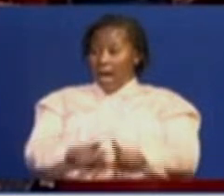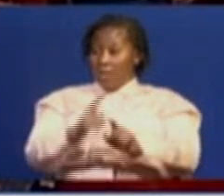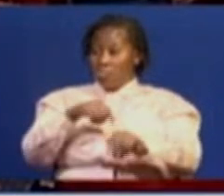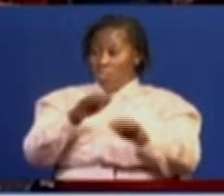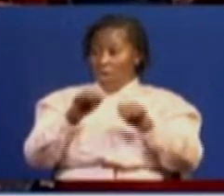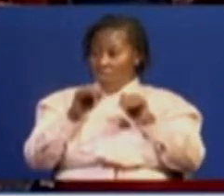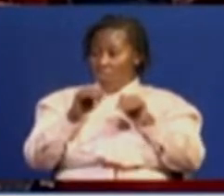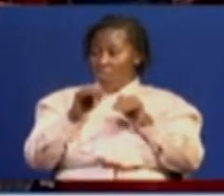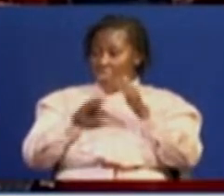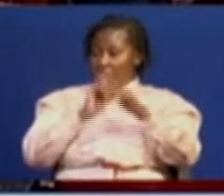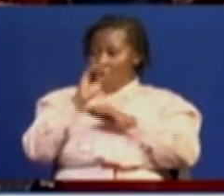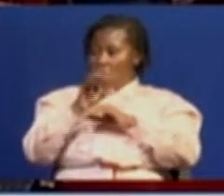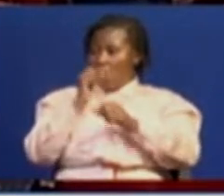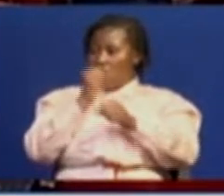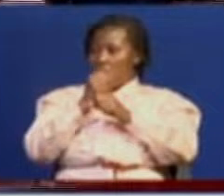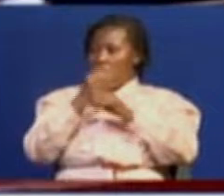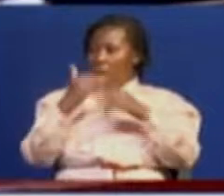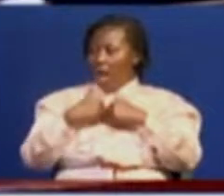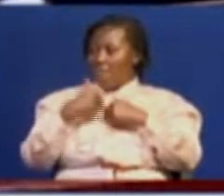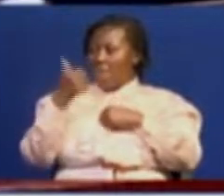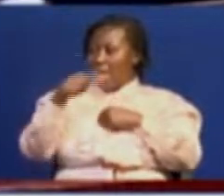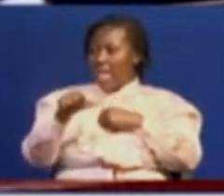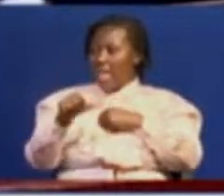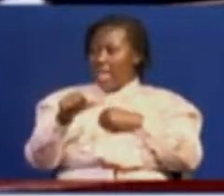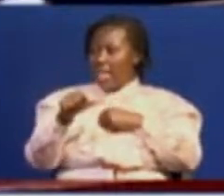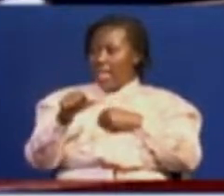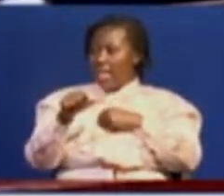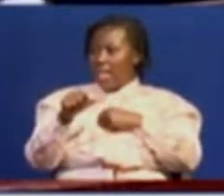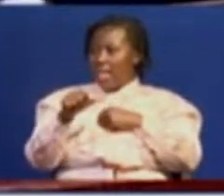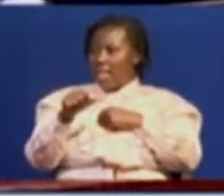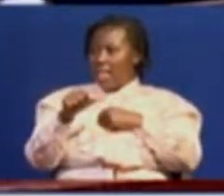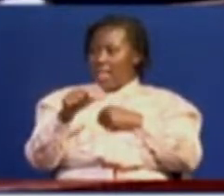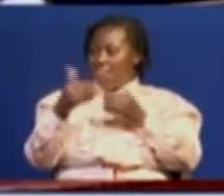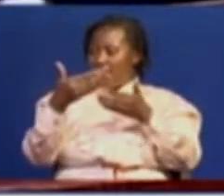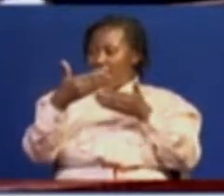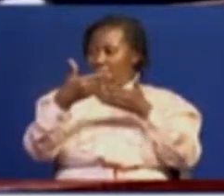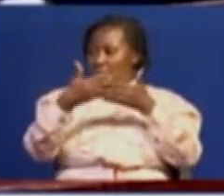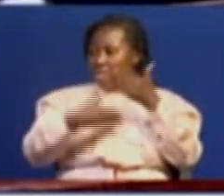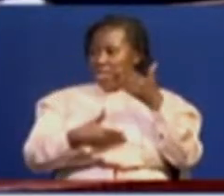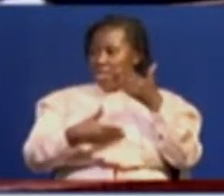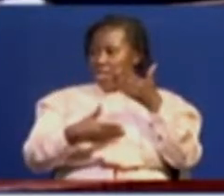And as we await the video, do you have any charge sheet before this assembly?